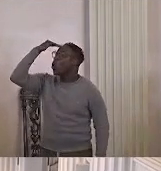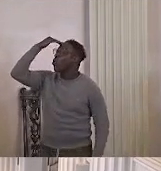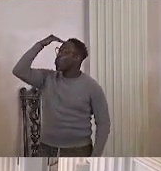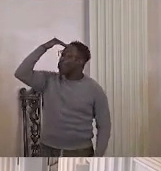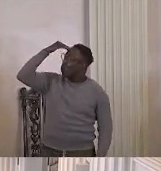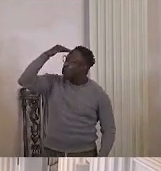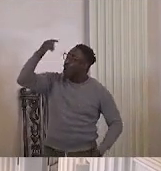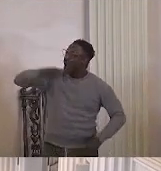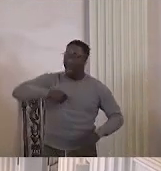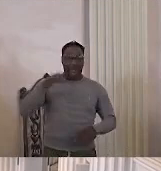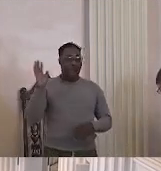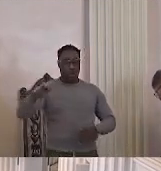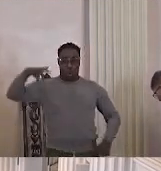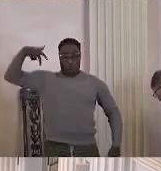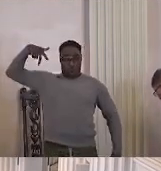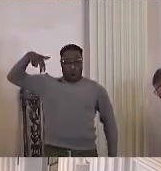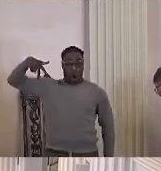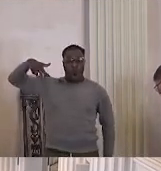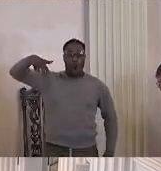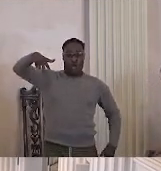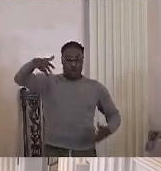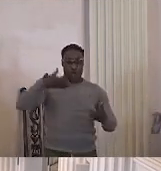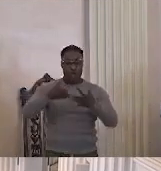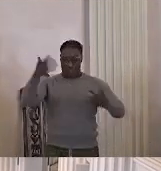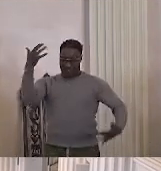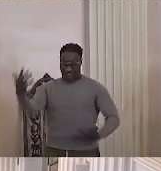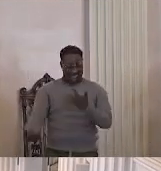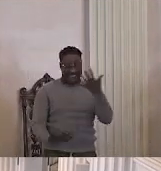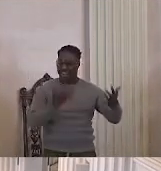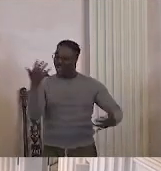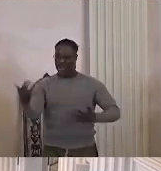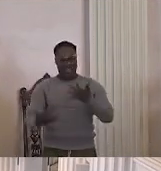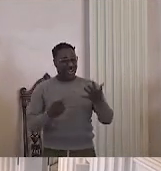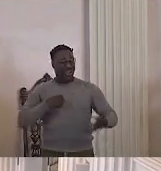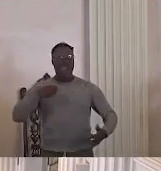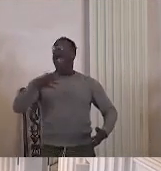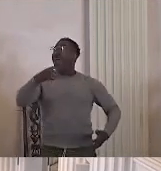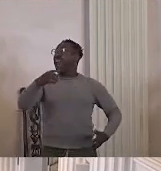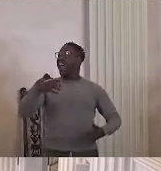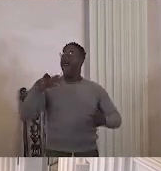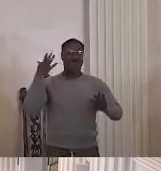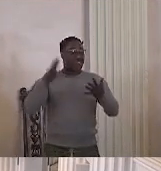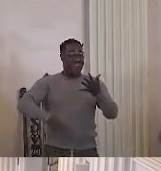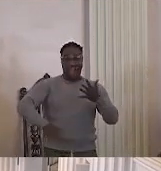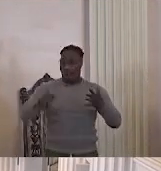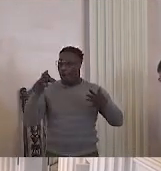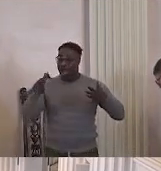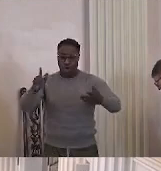Fires when they fall.